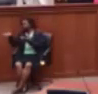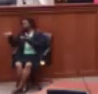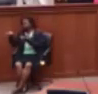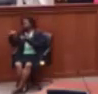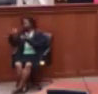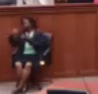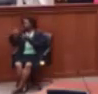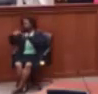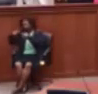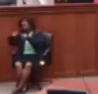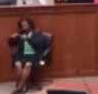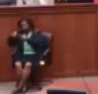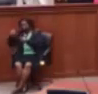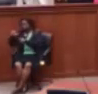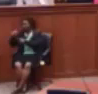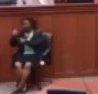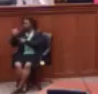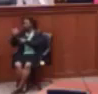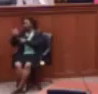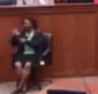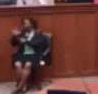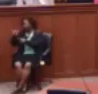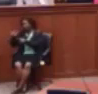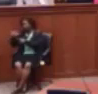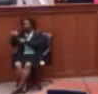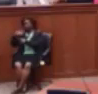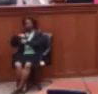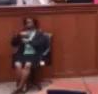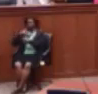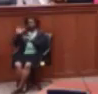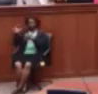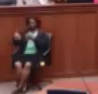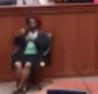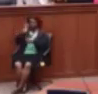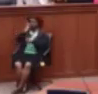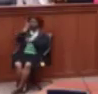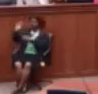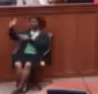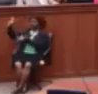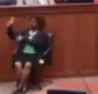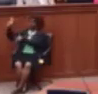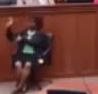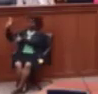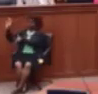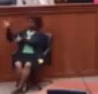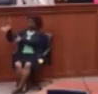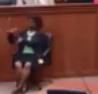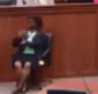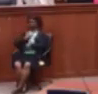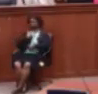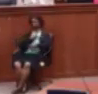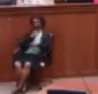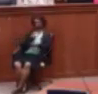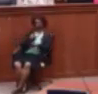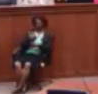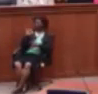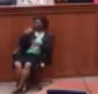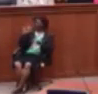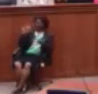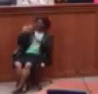our 51 existing pathways with the 16 federal Carl Perkins CTE cluster pathways.